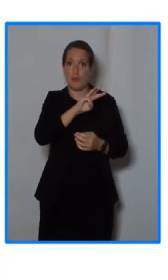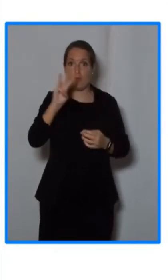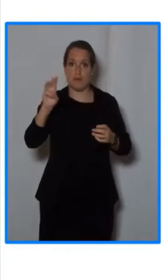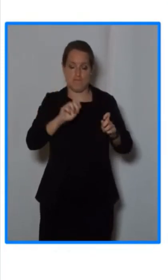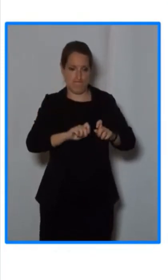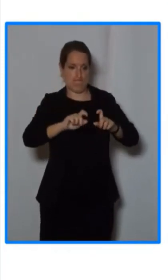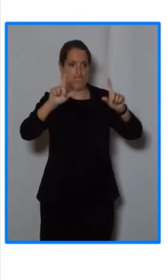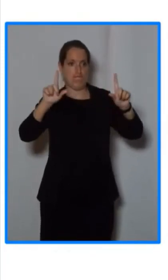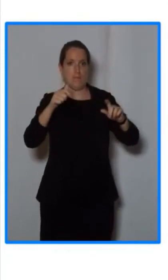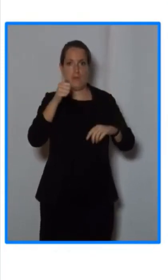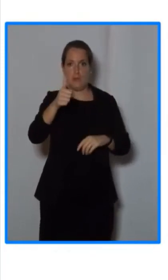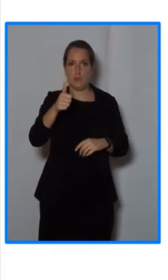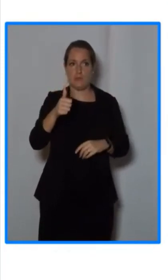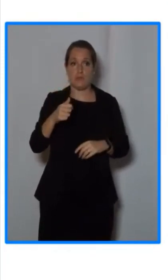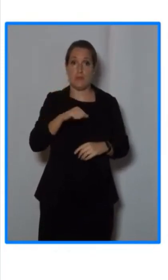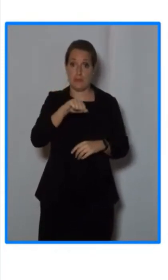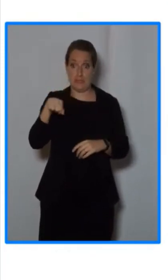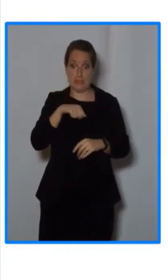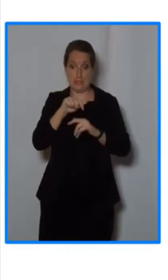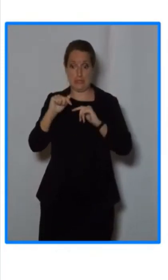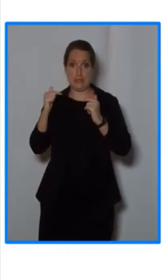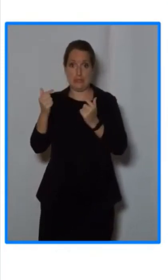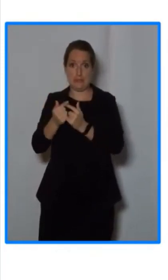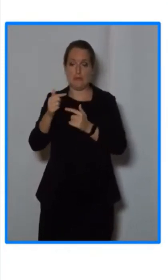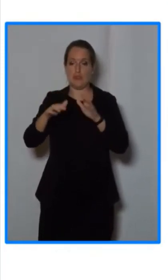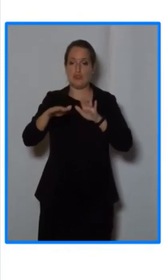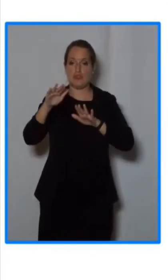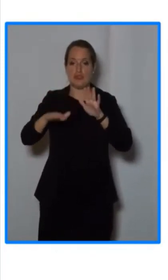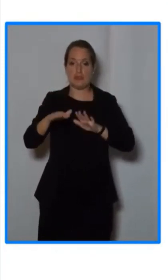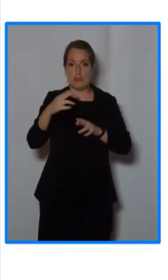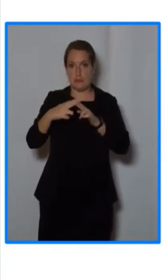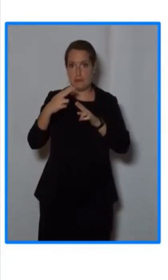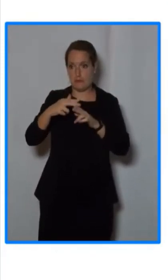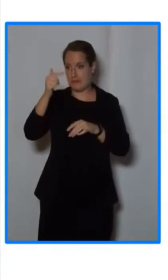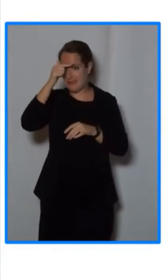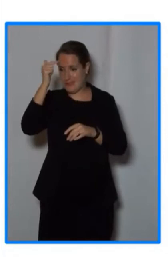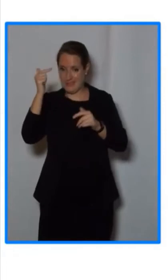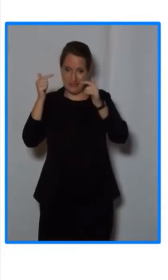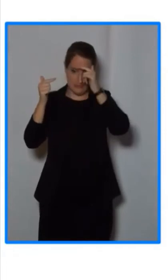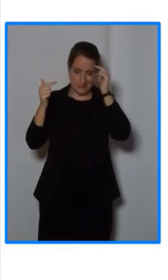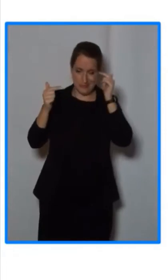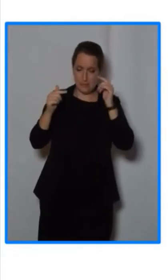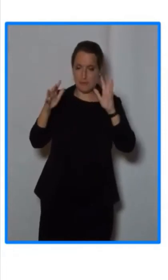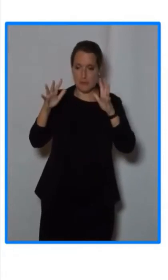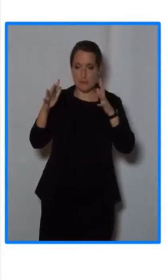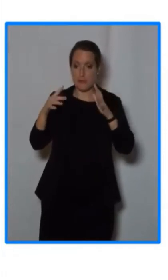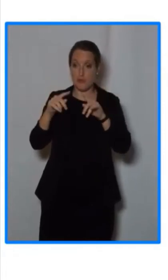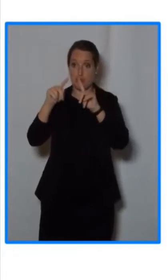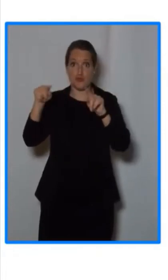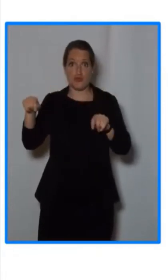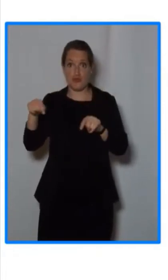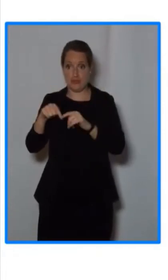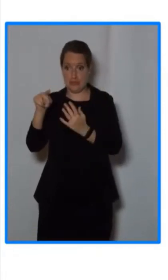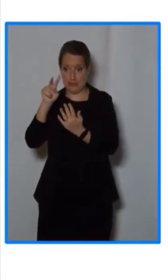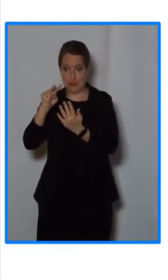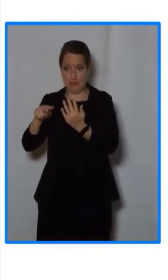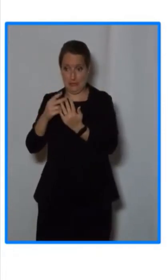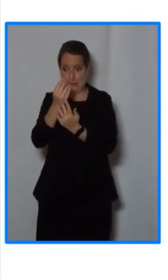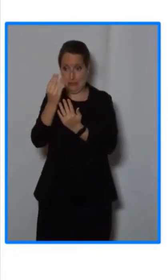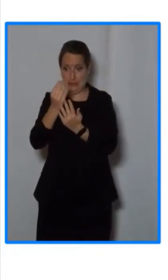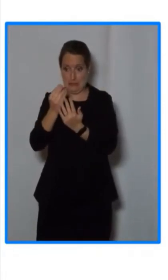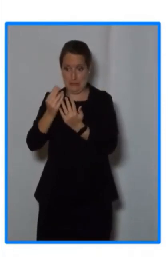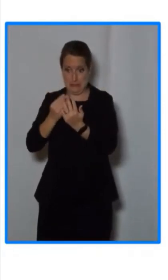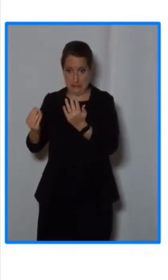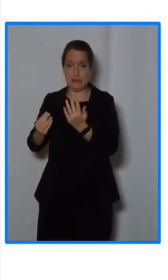own code with a browser plugin and screen reader as well for basic sanity checks before they are handing code over to